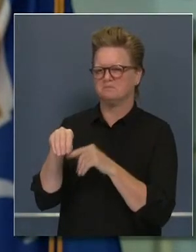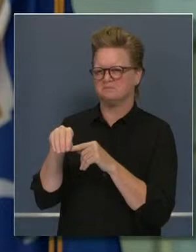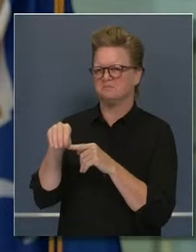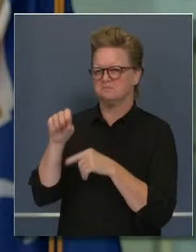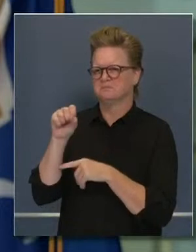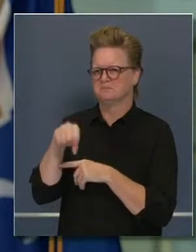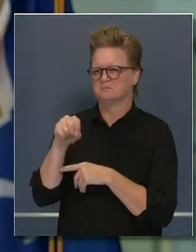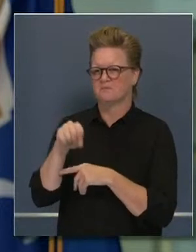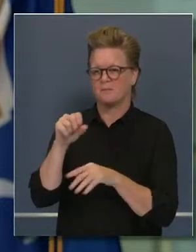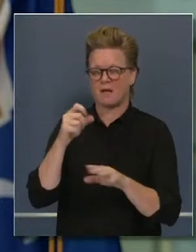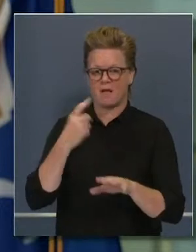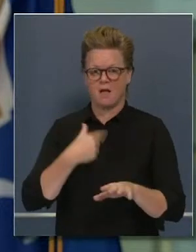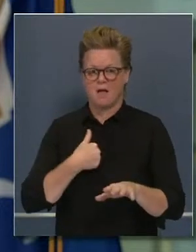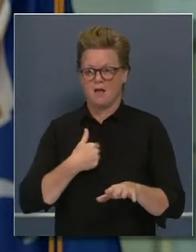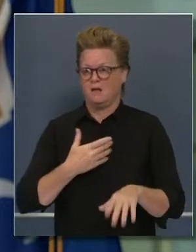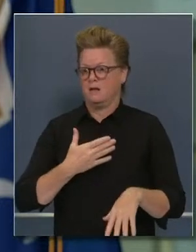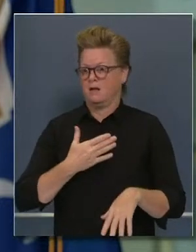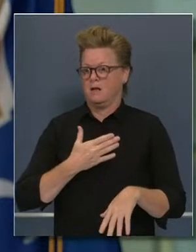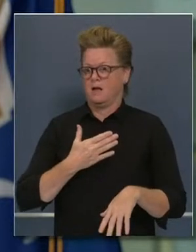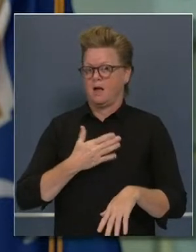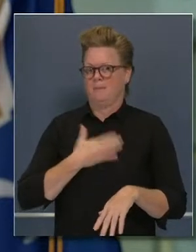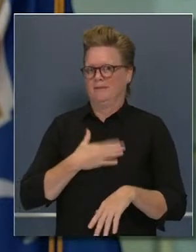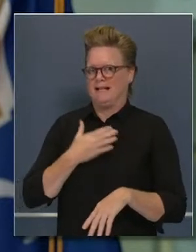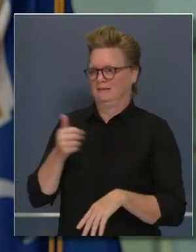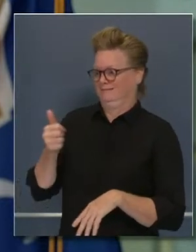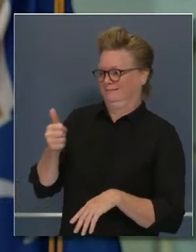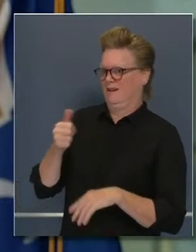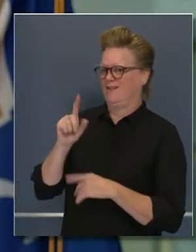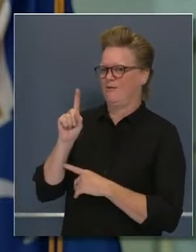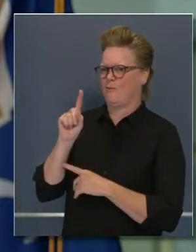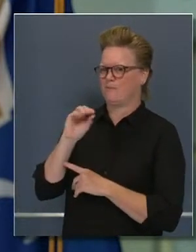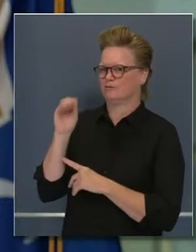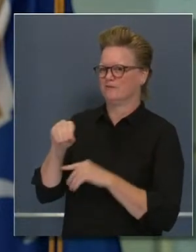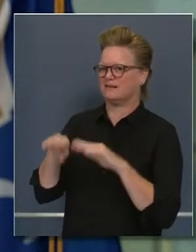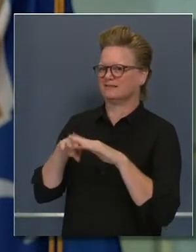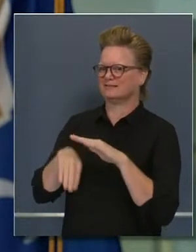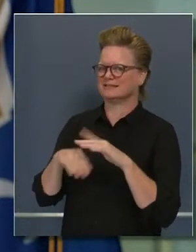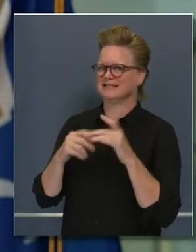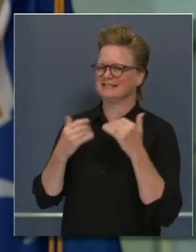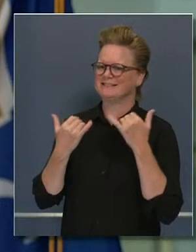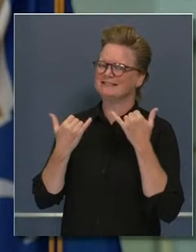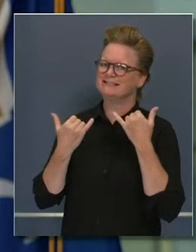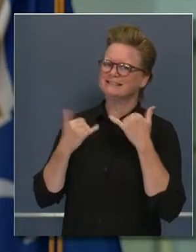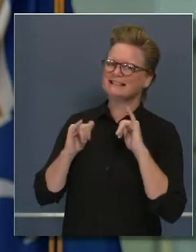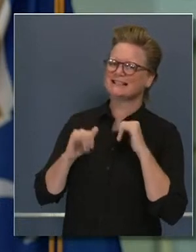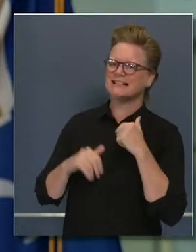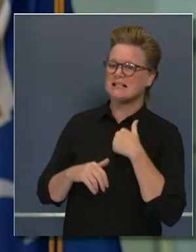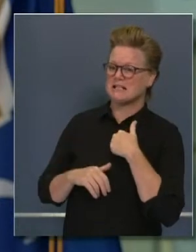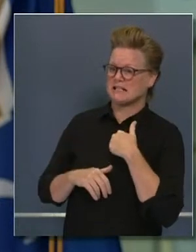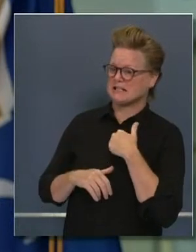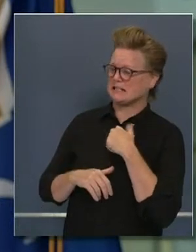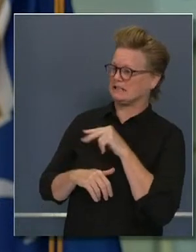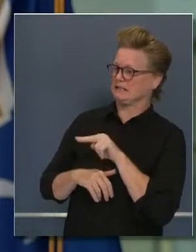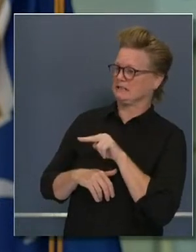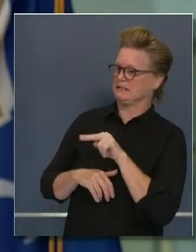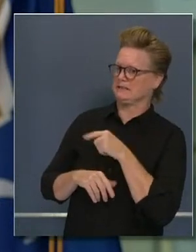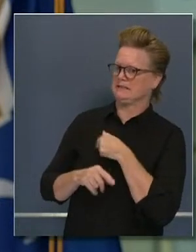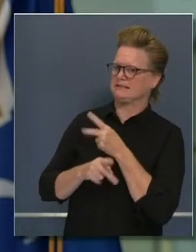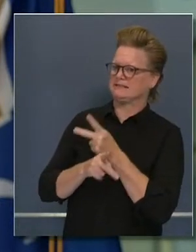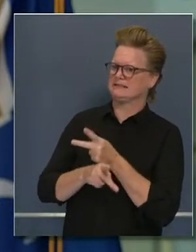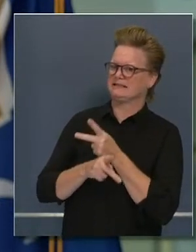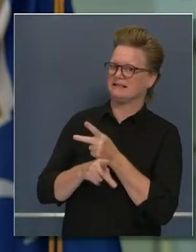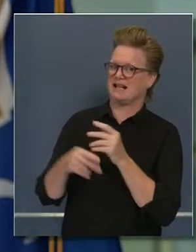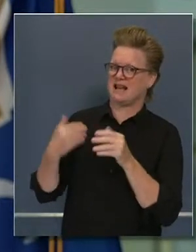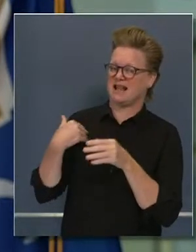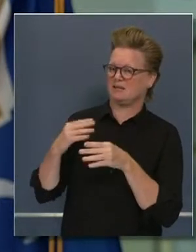be happy that it's below 1 for the time being, but very cautious with activities over the weekend and the potential